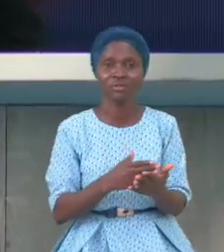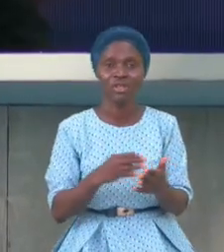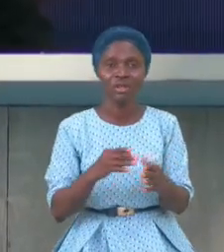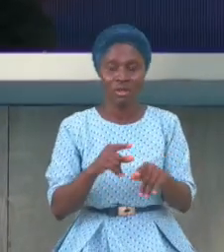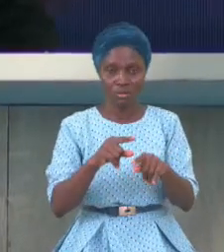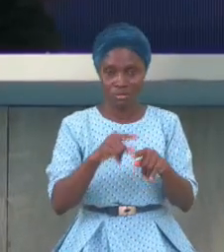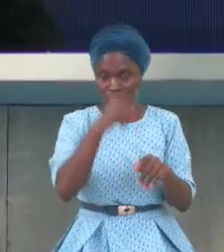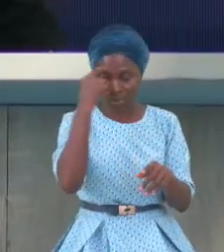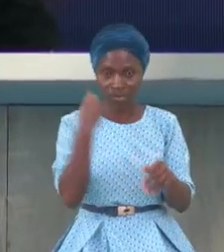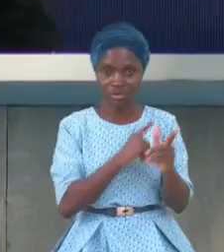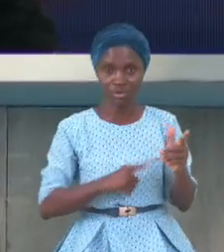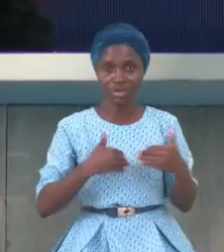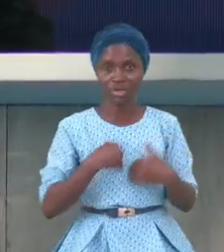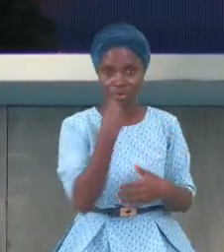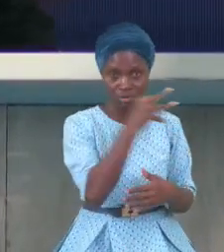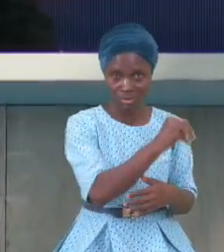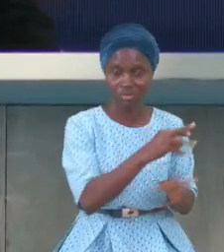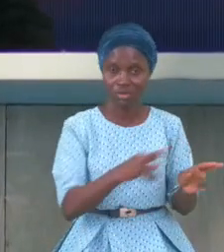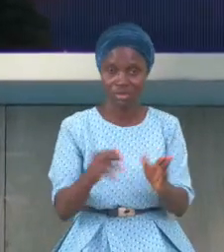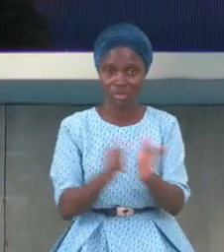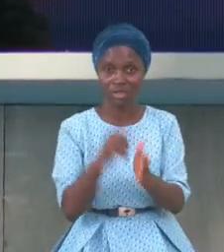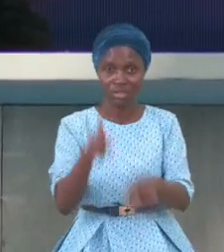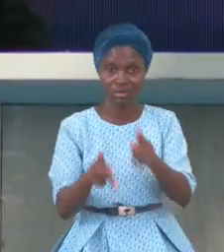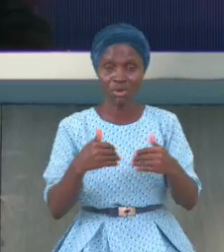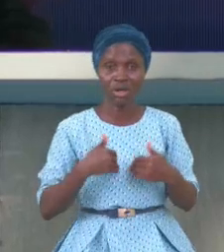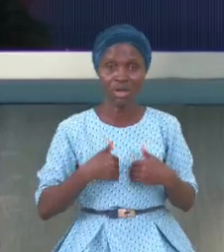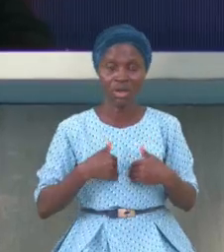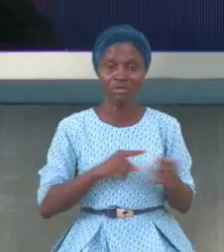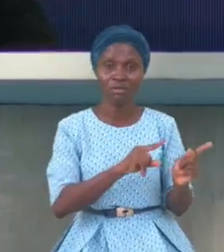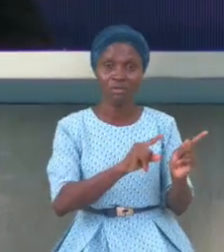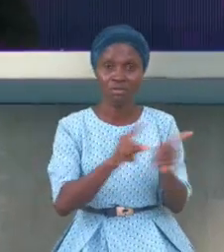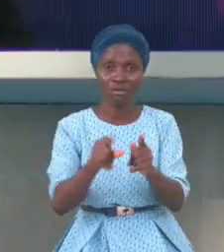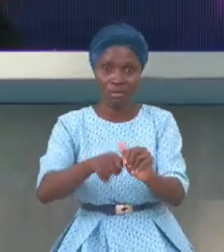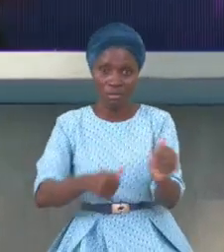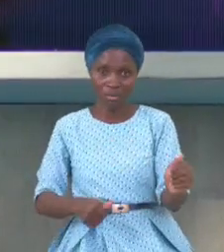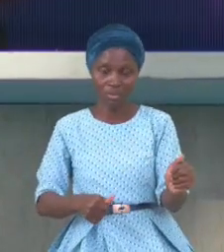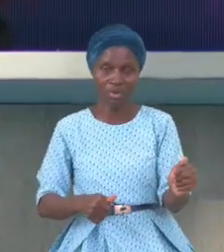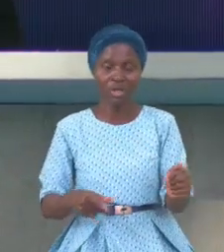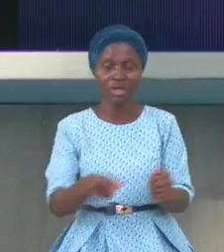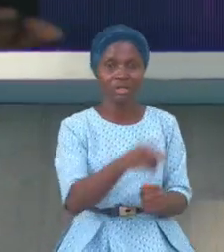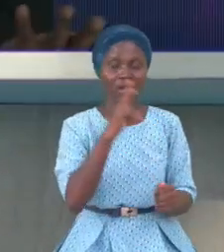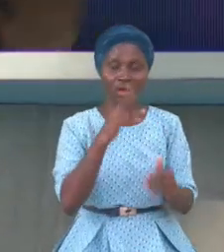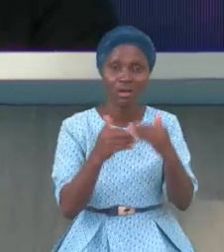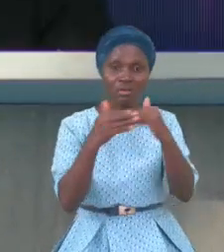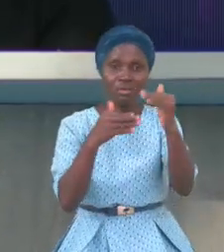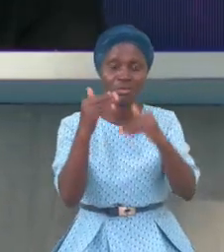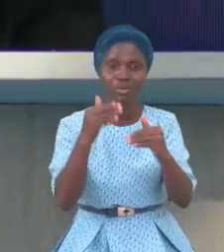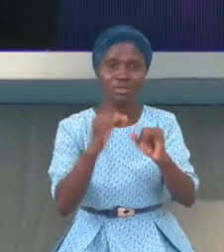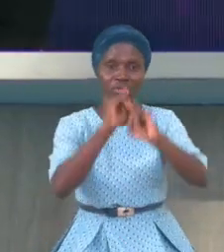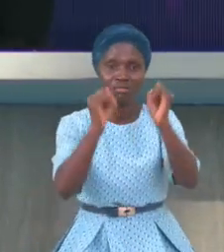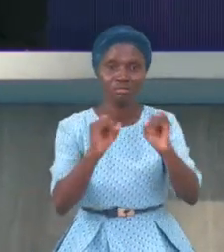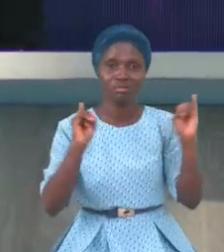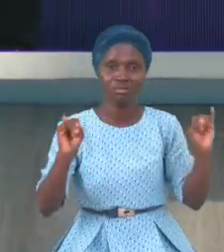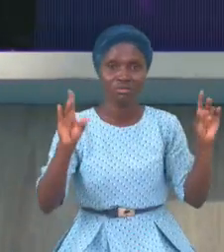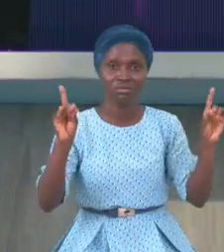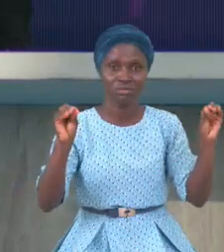and they are said they are raising up idol or gods that will lead them back to you. But Joshua did not know